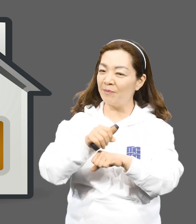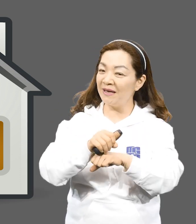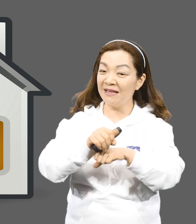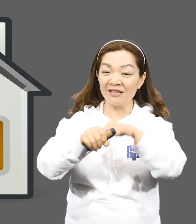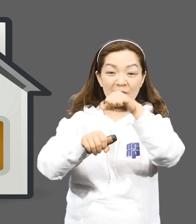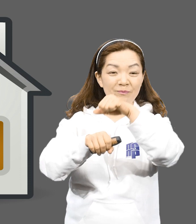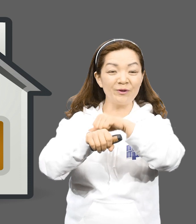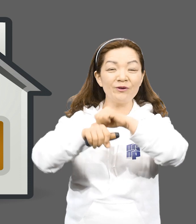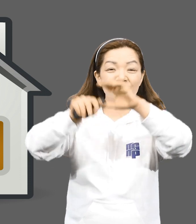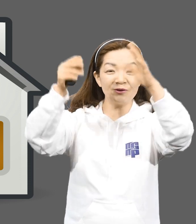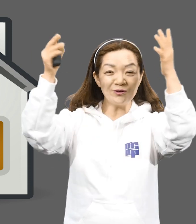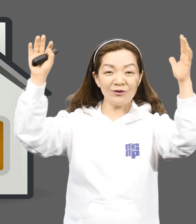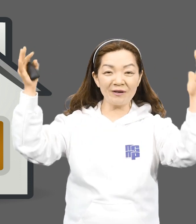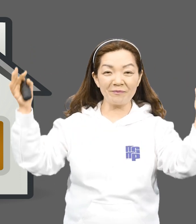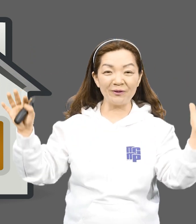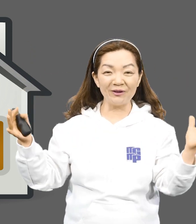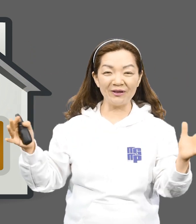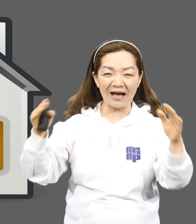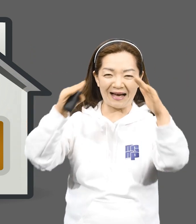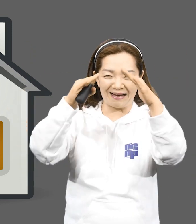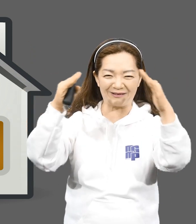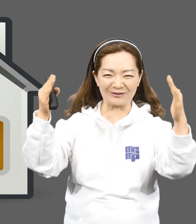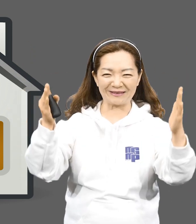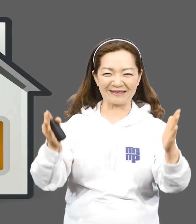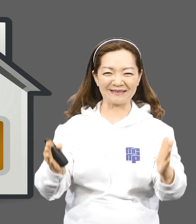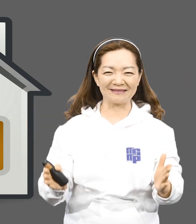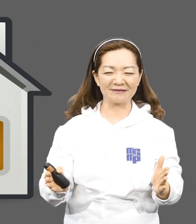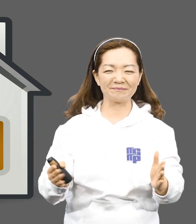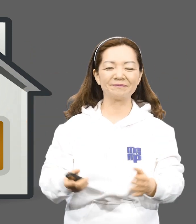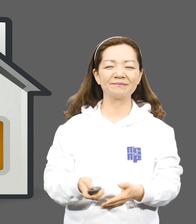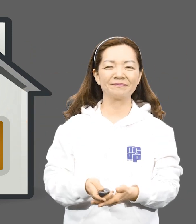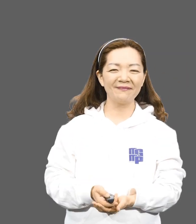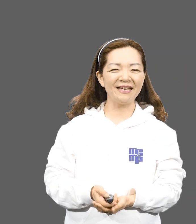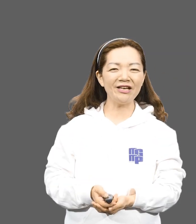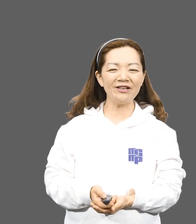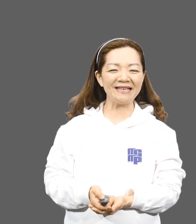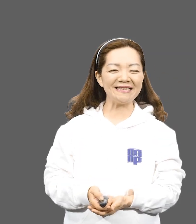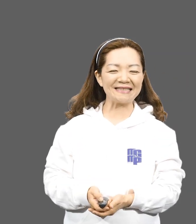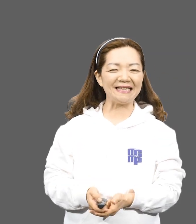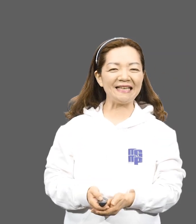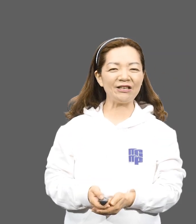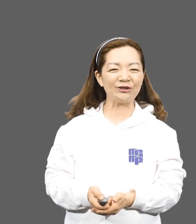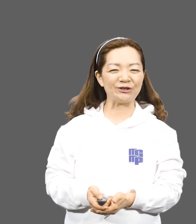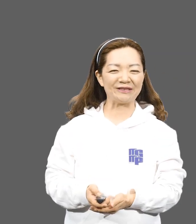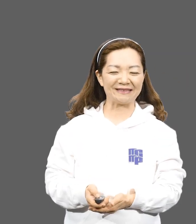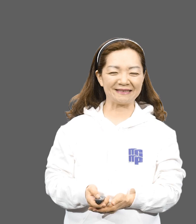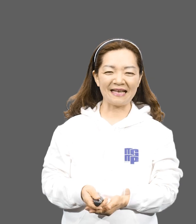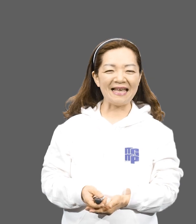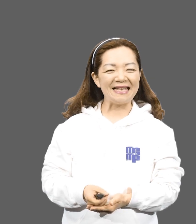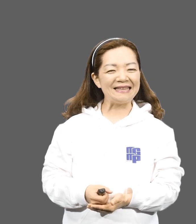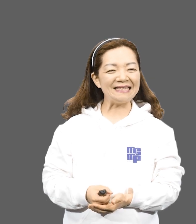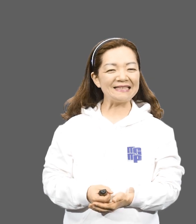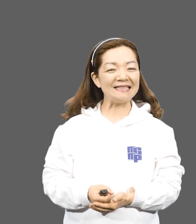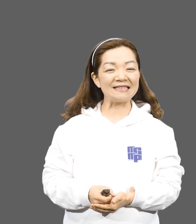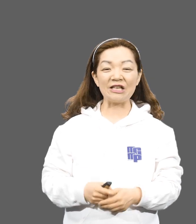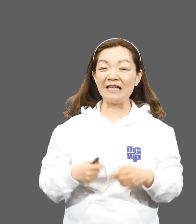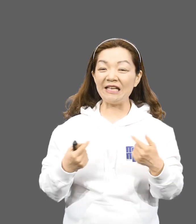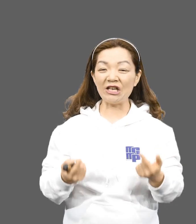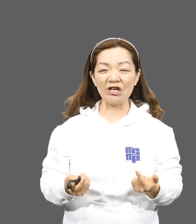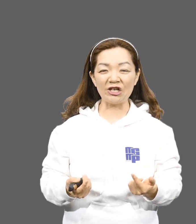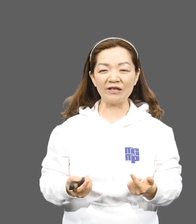and build a beautiful house. Here is Ehud. This